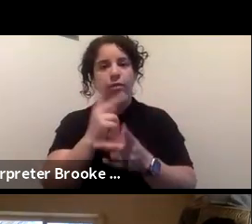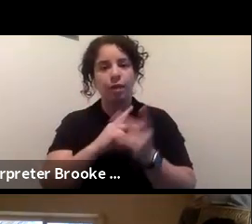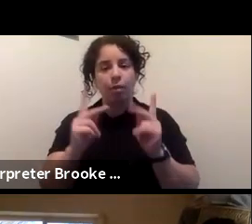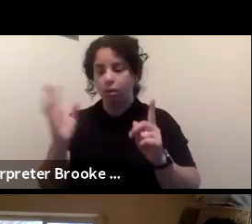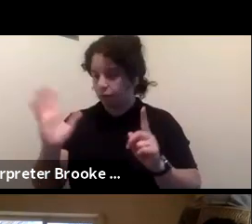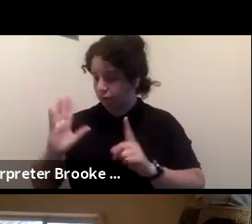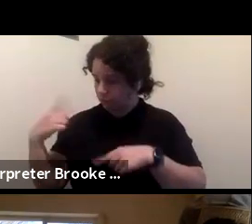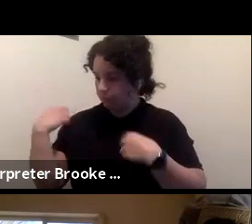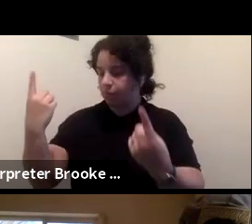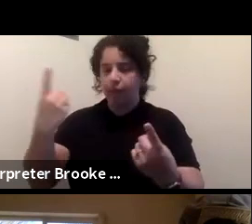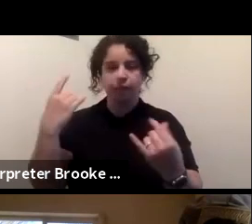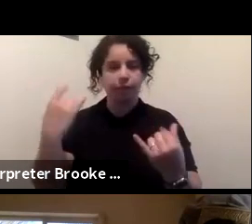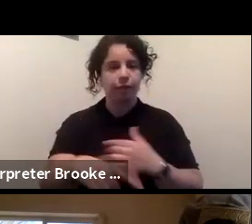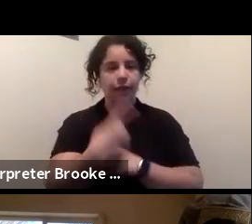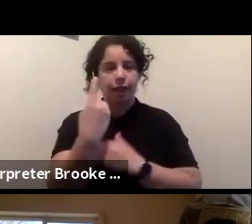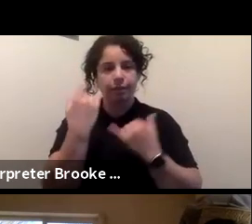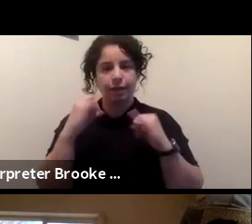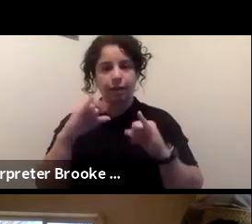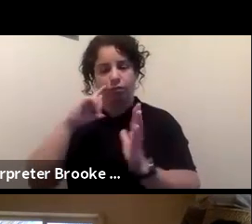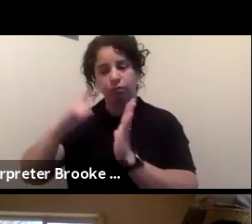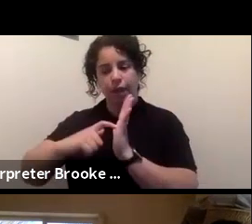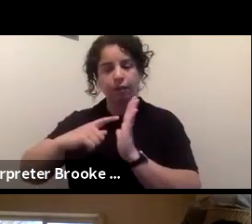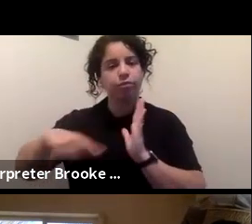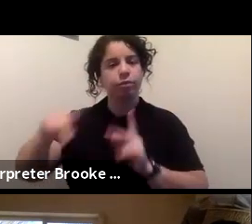present. Passing the mic to Andrea.